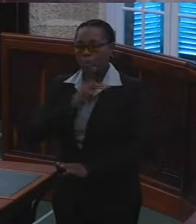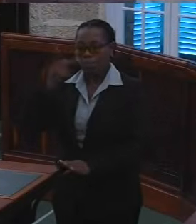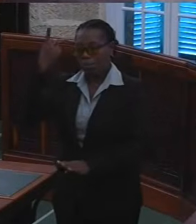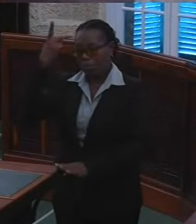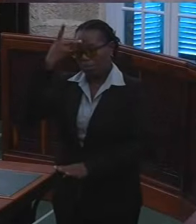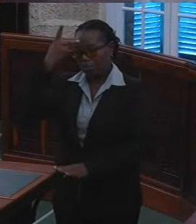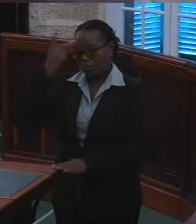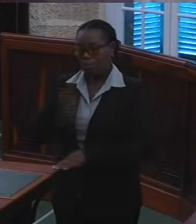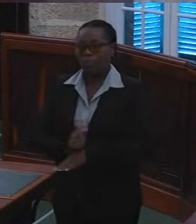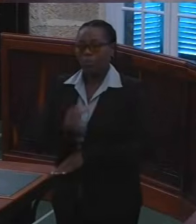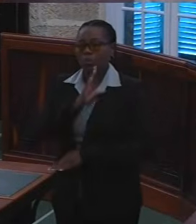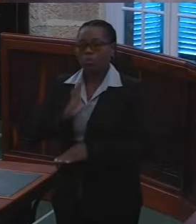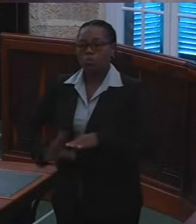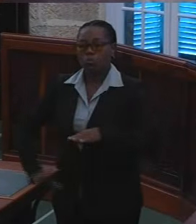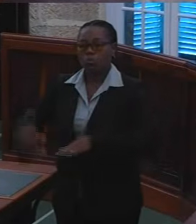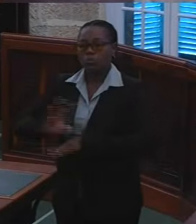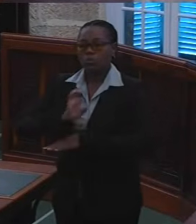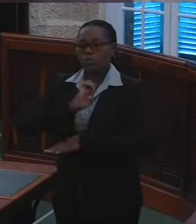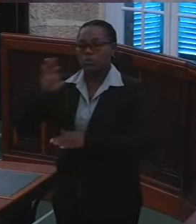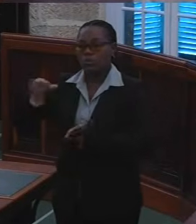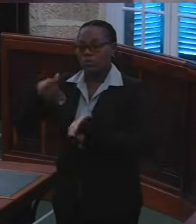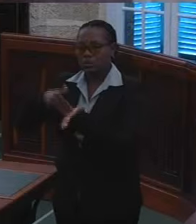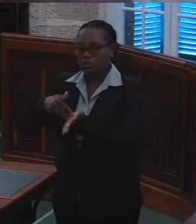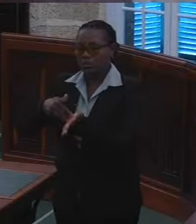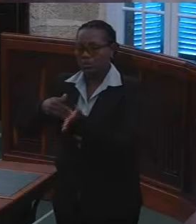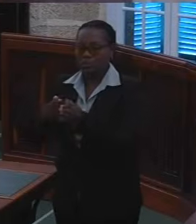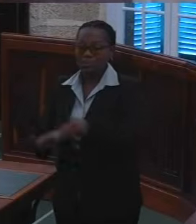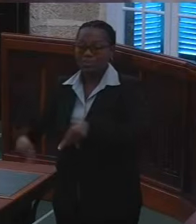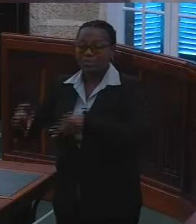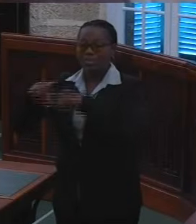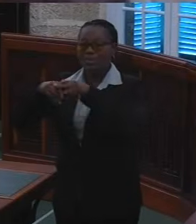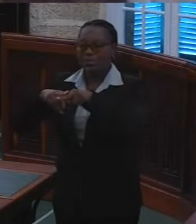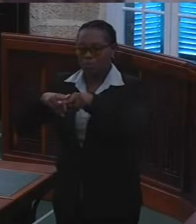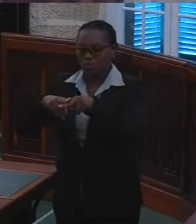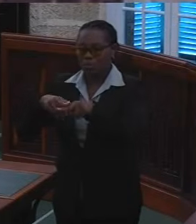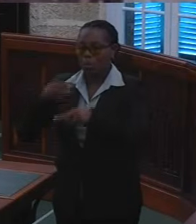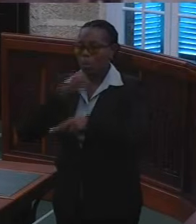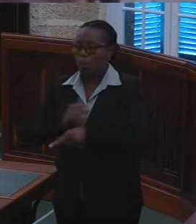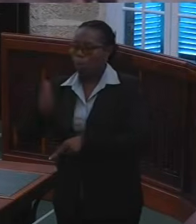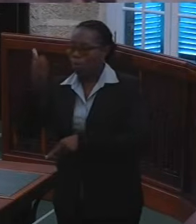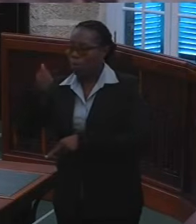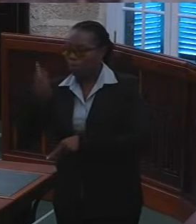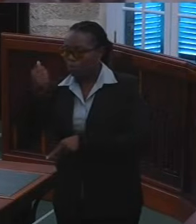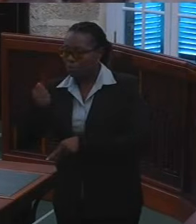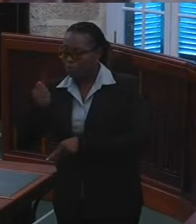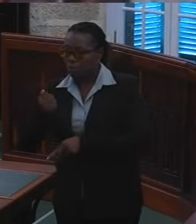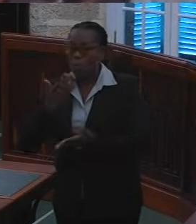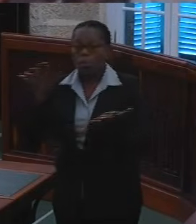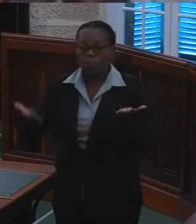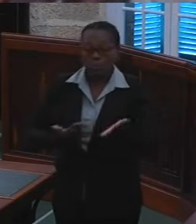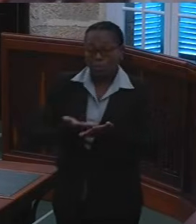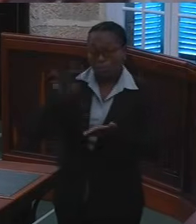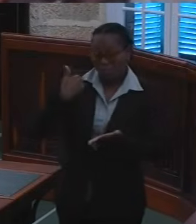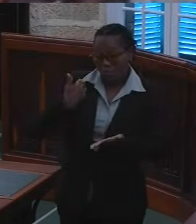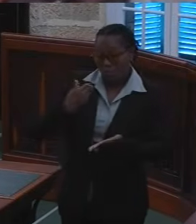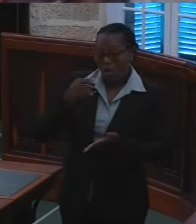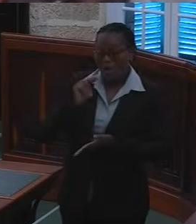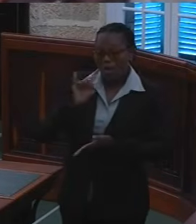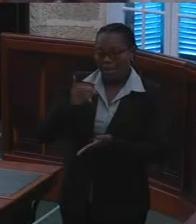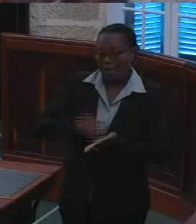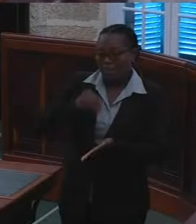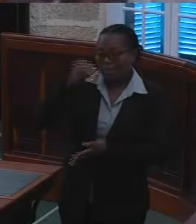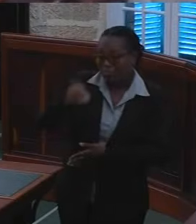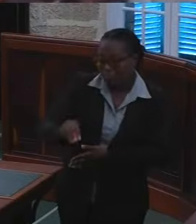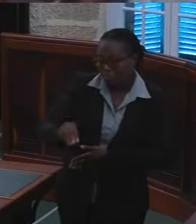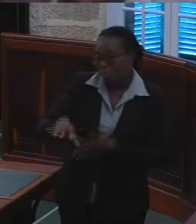age pensions, both contributory and non-contributory. The increase, only done recently. This